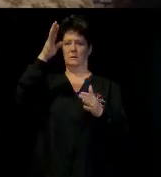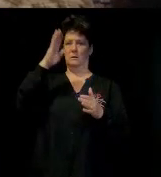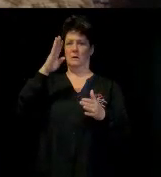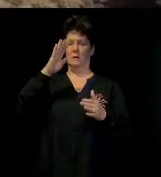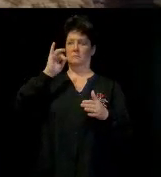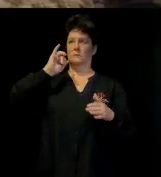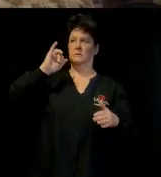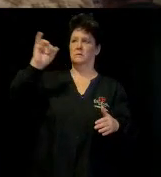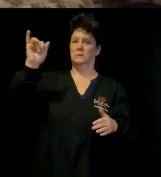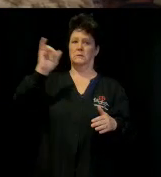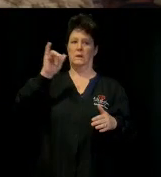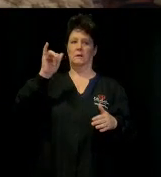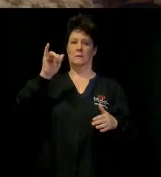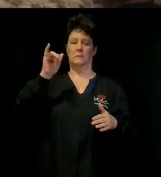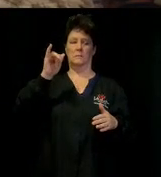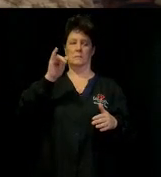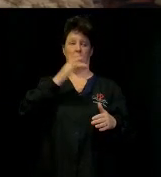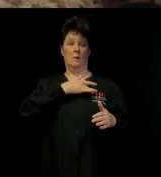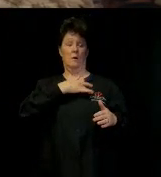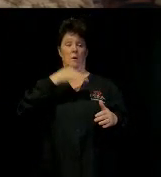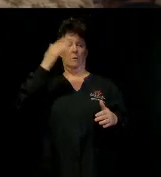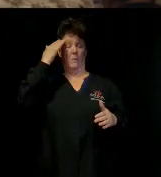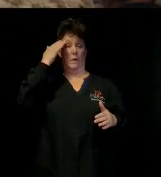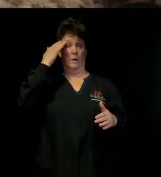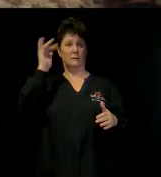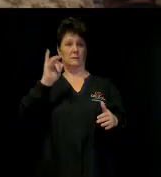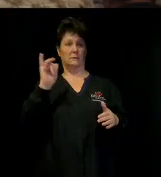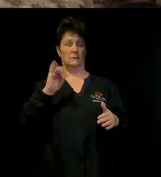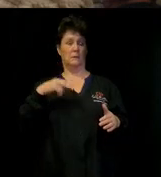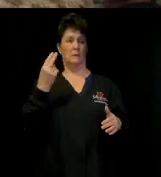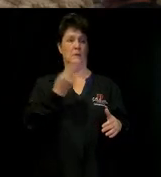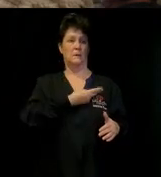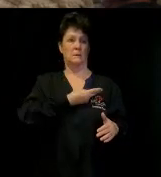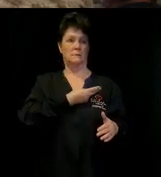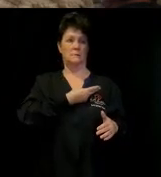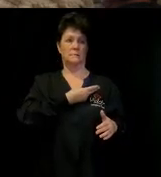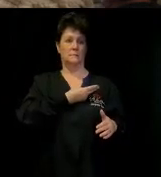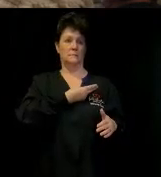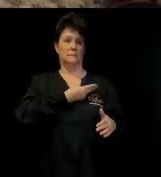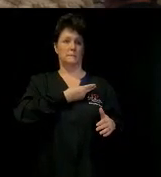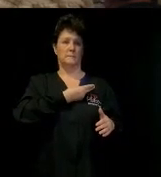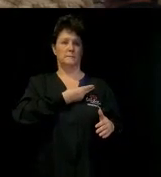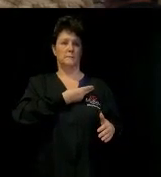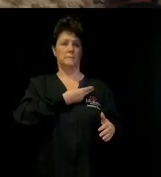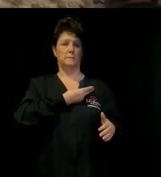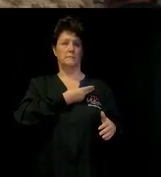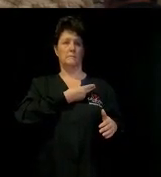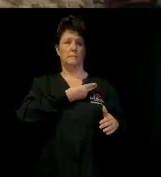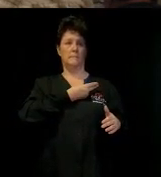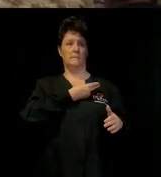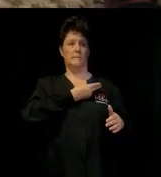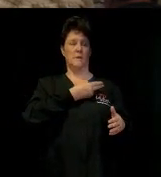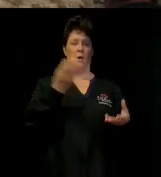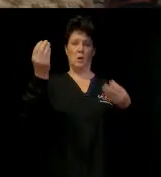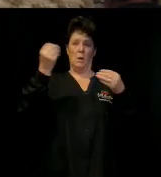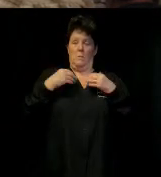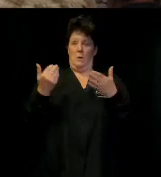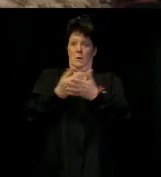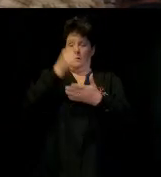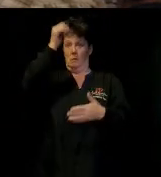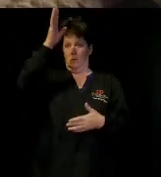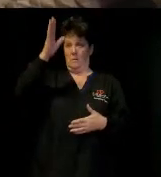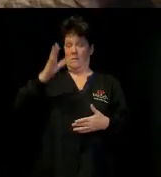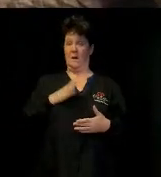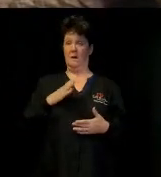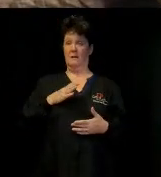learn God's mind. It's important. You're like, I don't understand why you're hammering this, but it'll make sense here in a minute. And that you put on the new man, which was created according